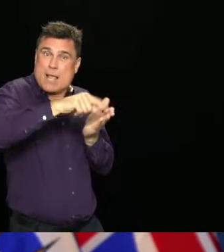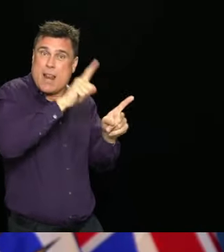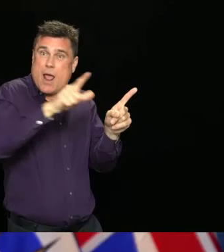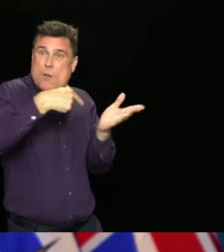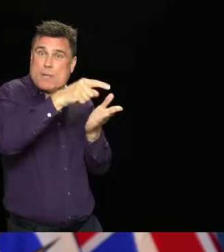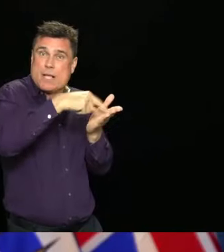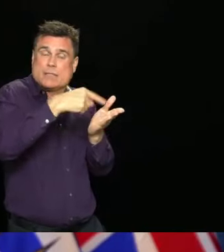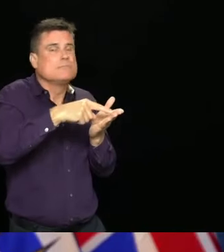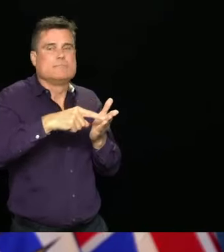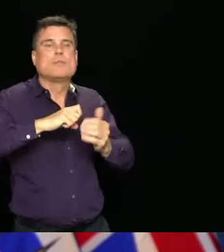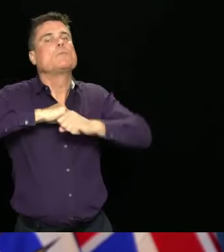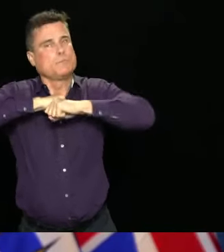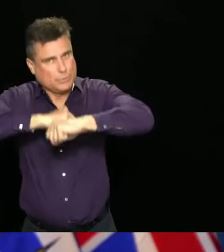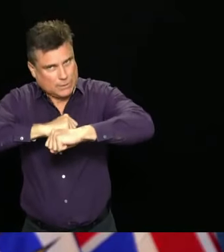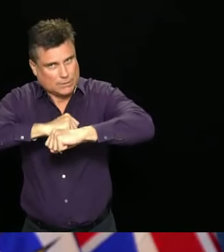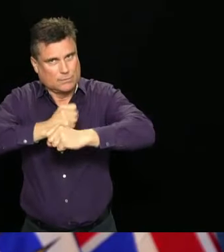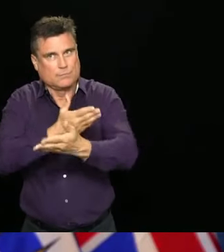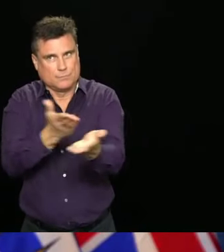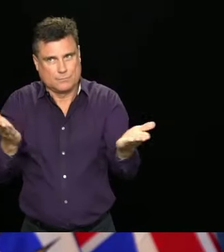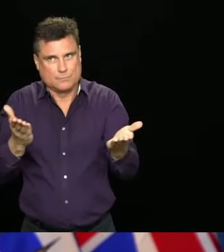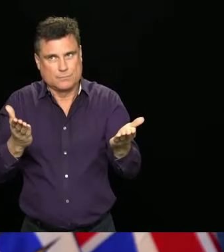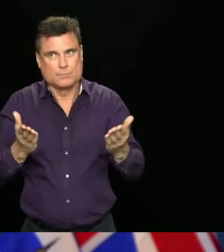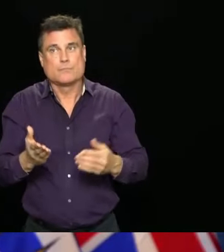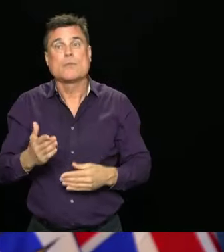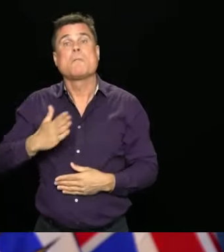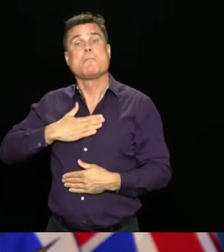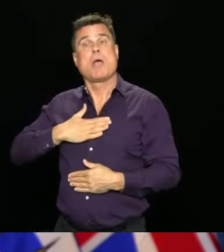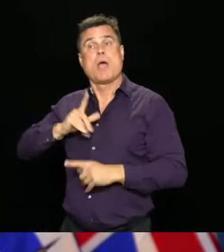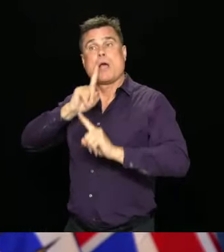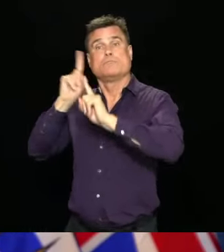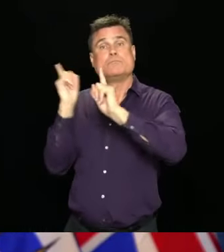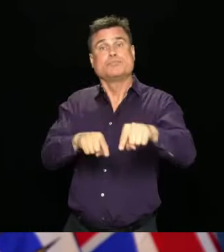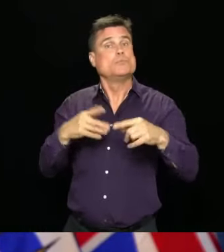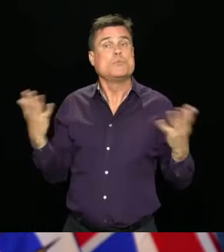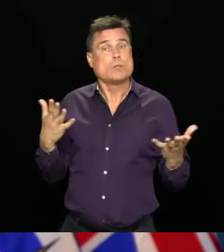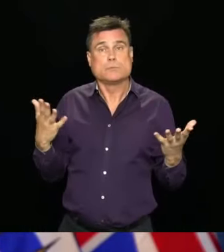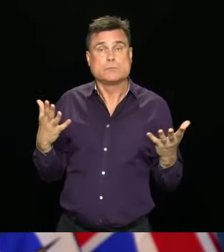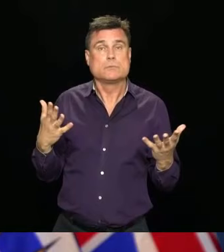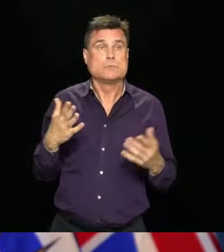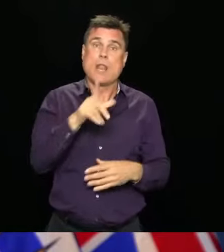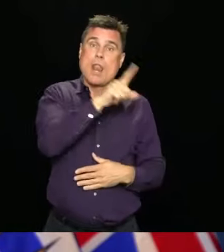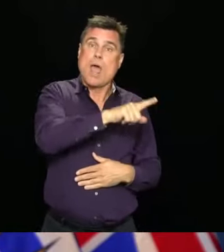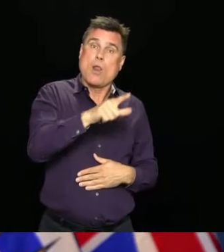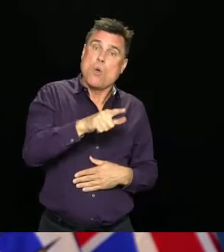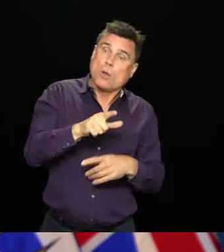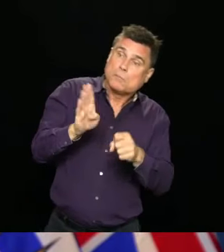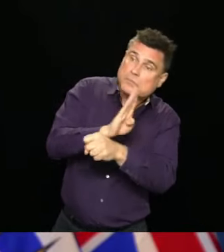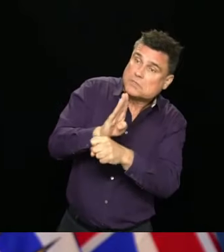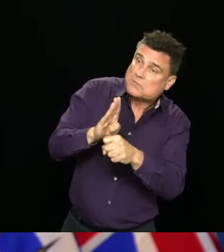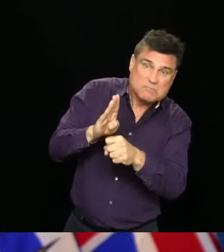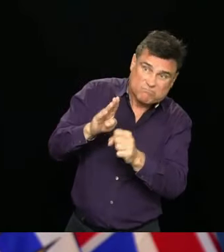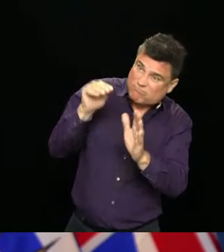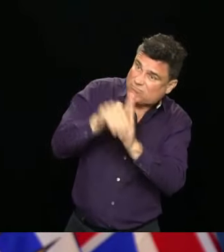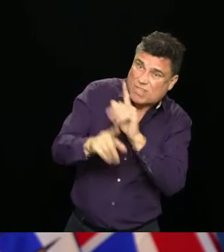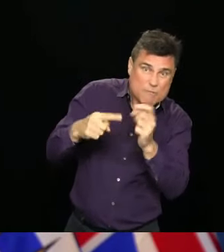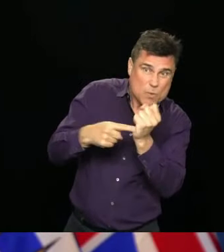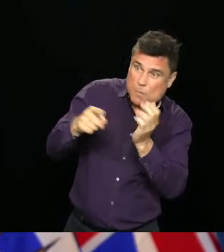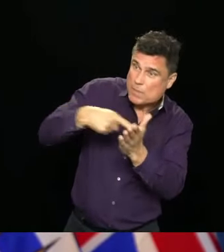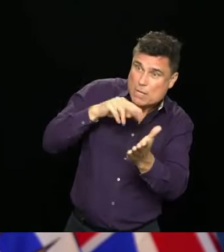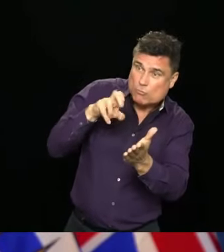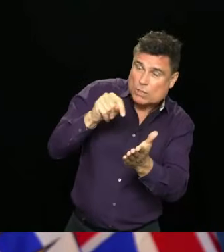This order restricts lease terminations, rent repayment lawsuits, and the repossession of small